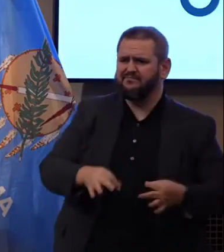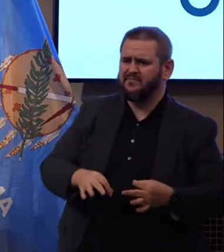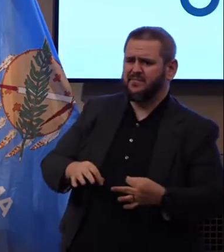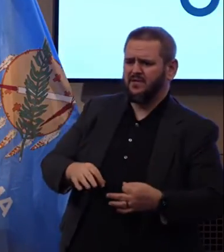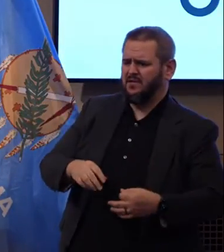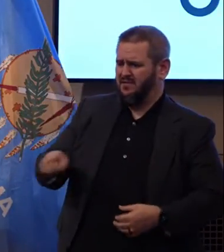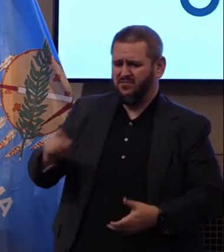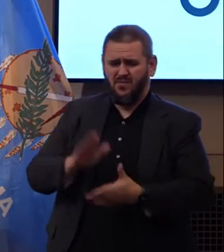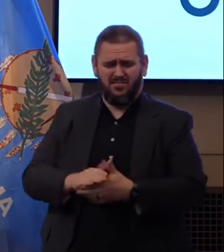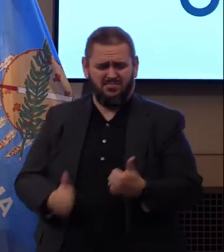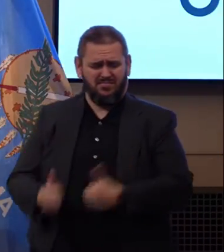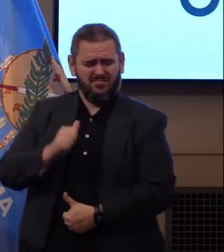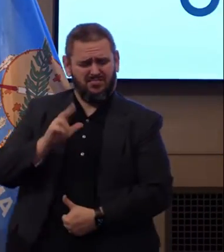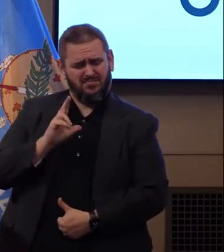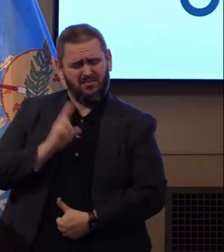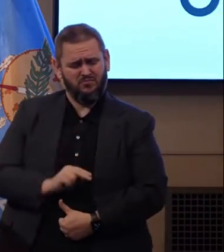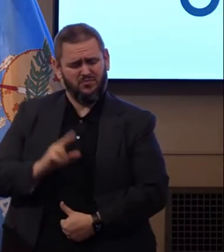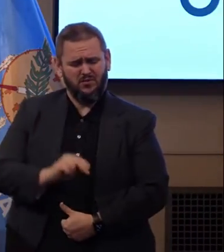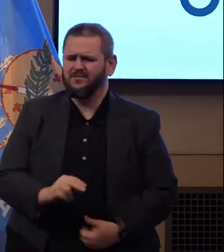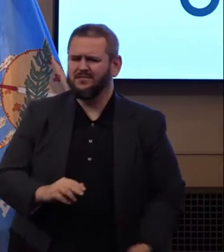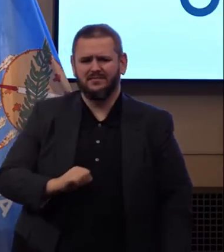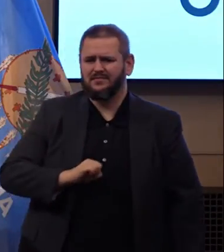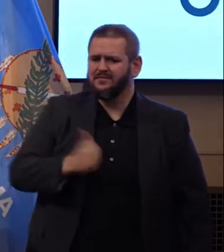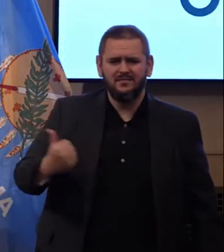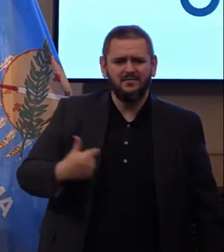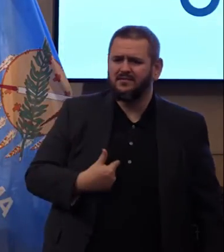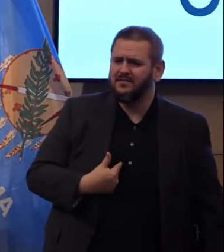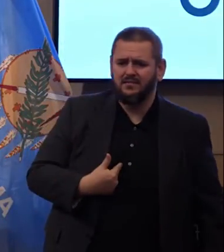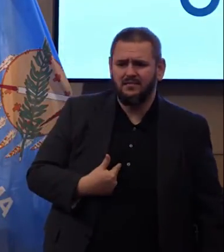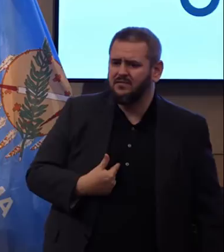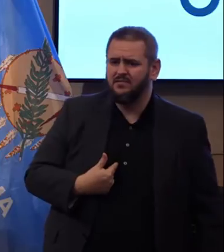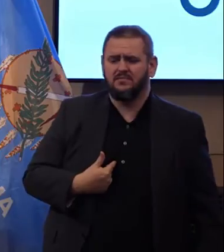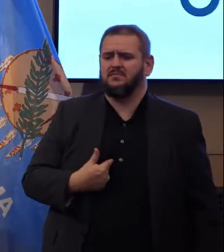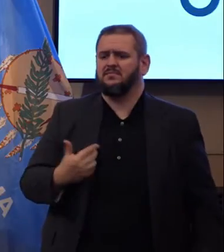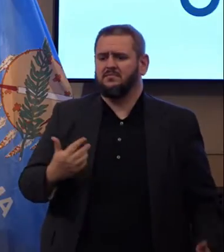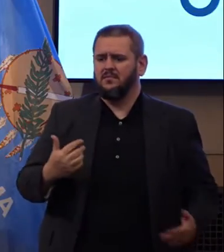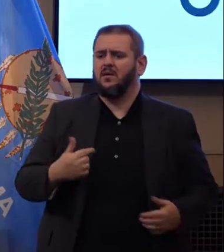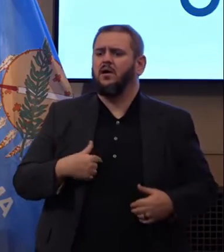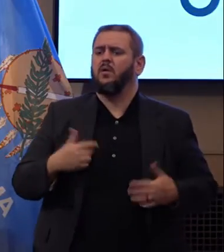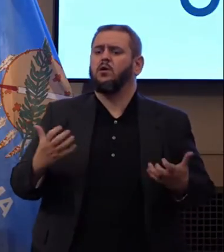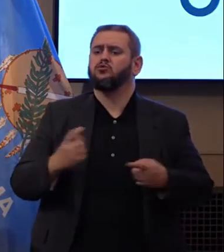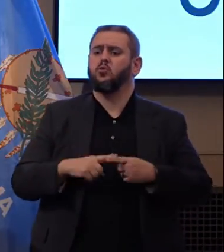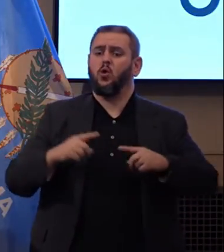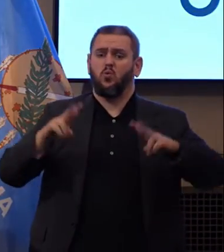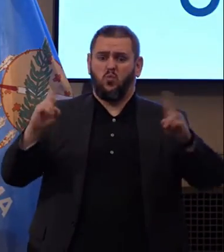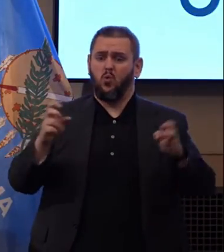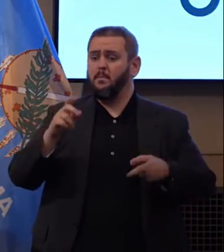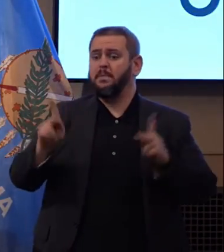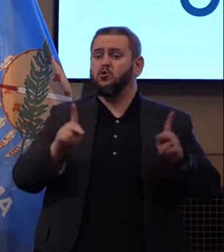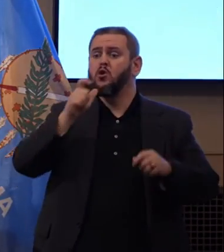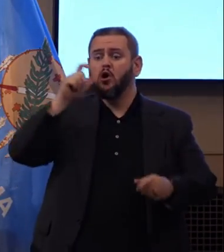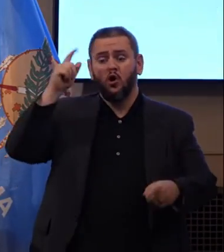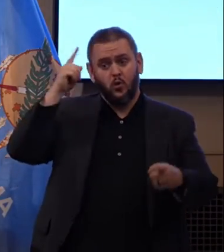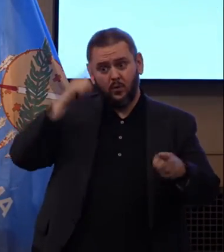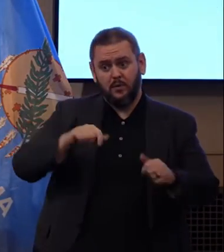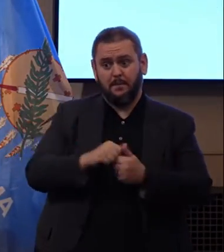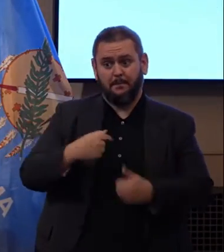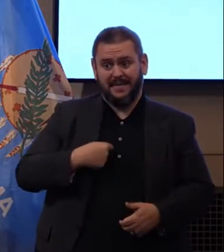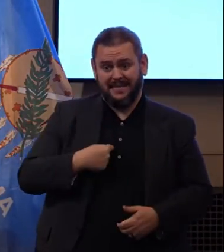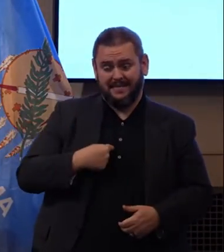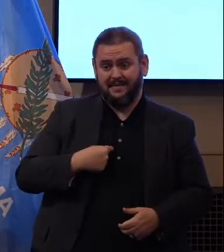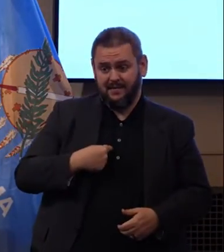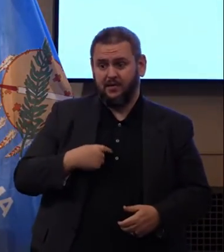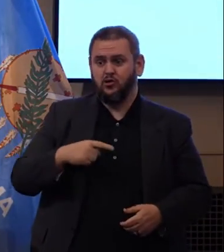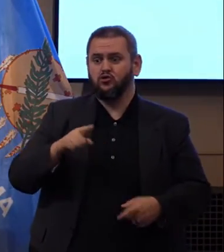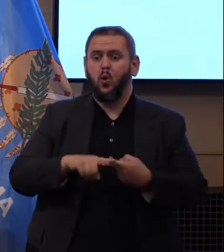Before I close, I want to share a few other quotes with you from people who agree with me that we need to reopen schools. Quote